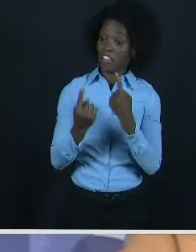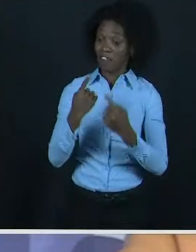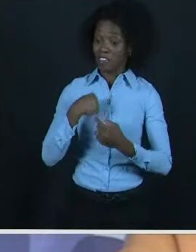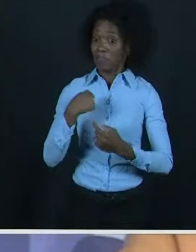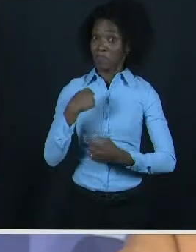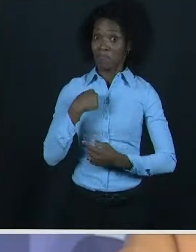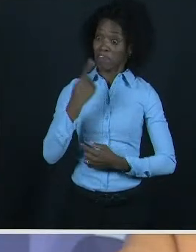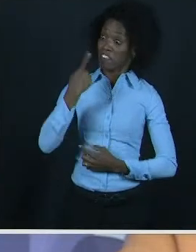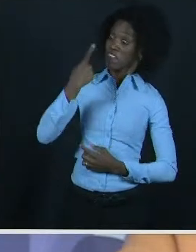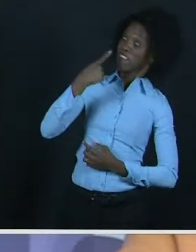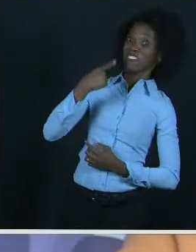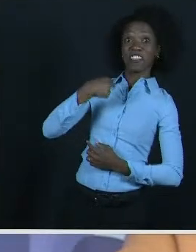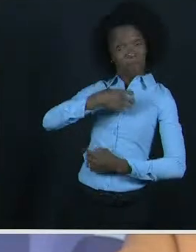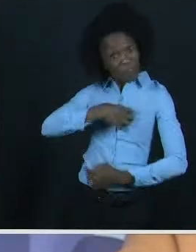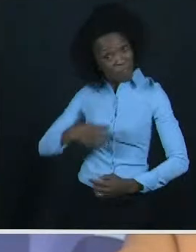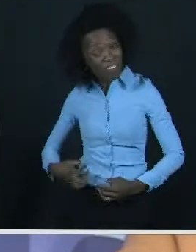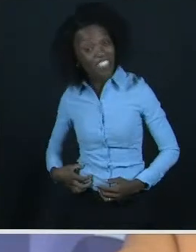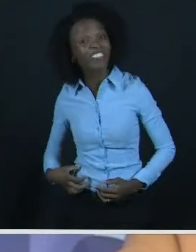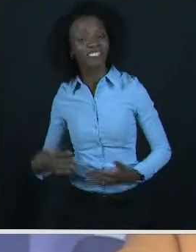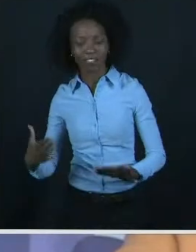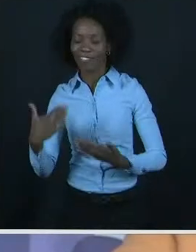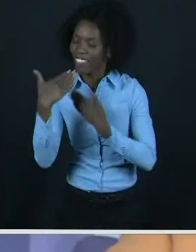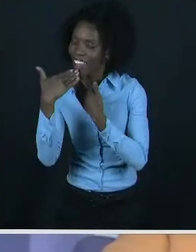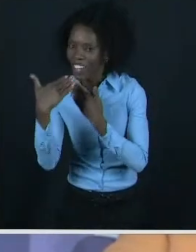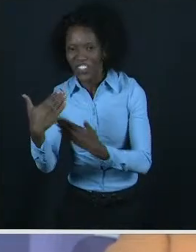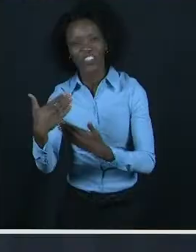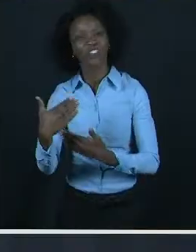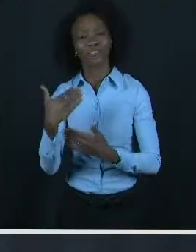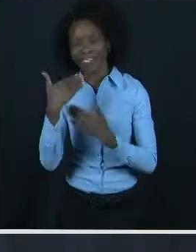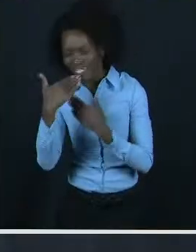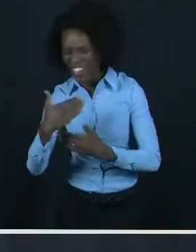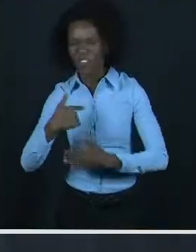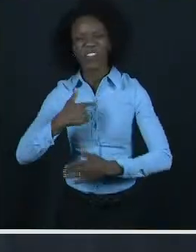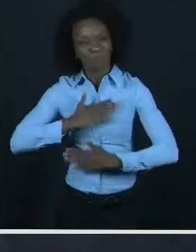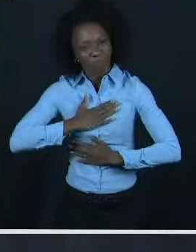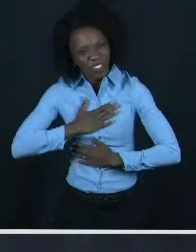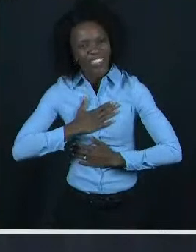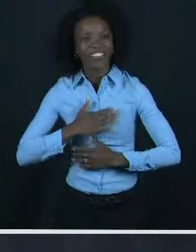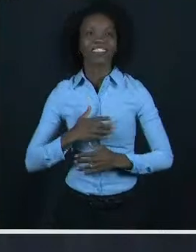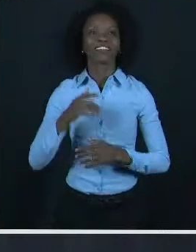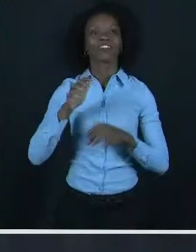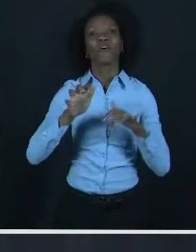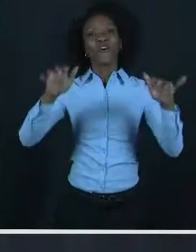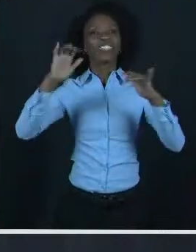out as your president. I appreciate that.